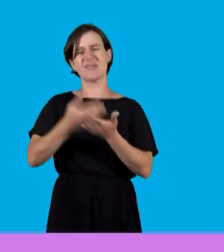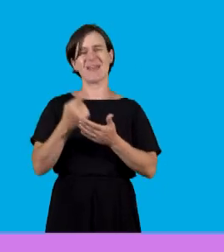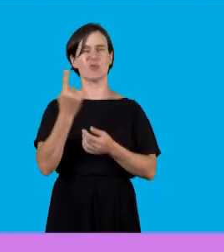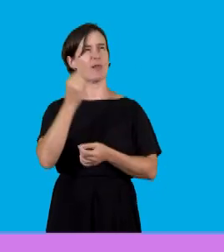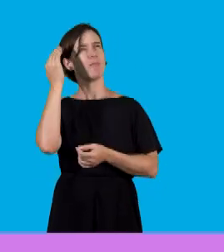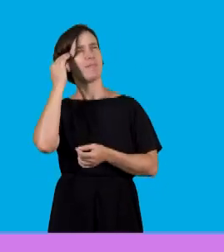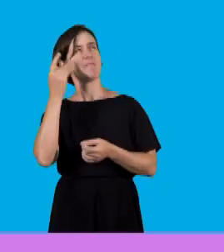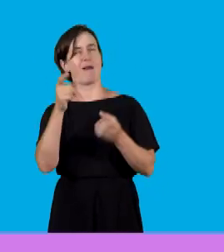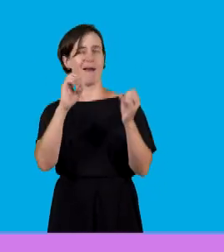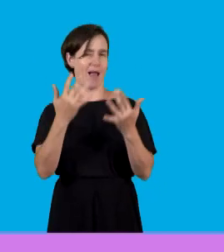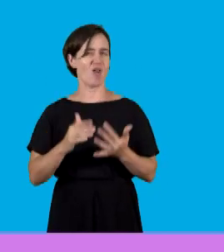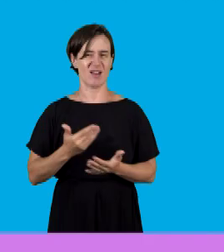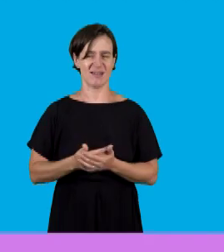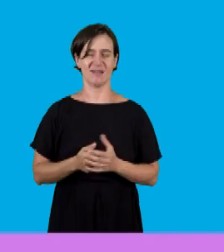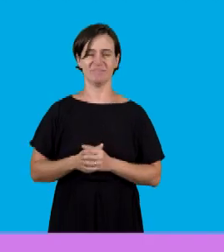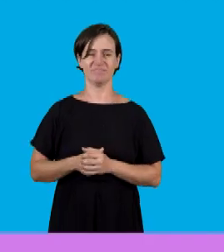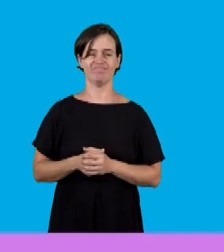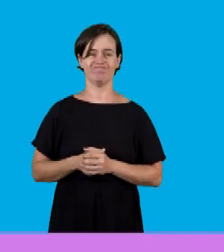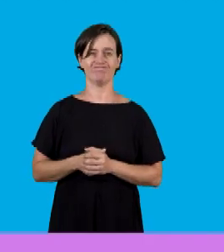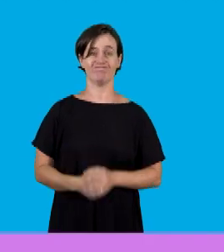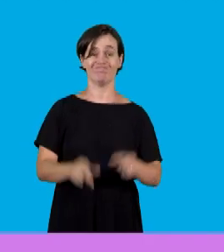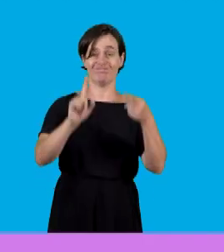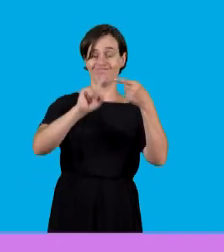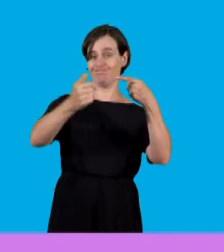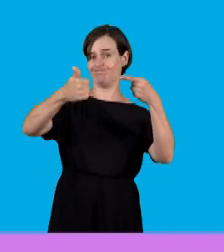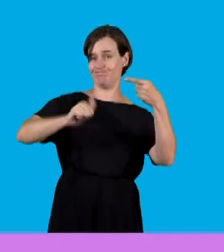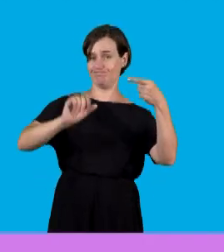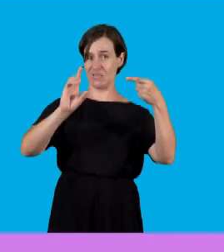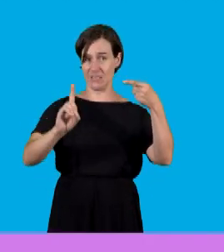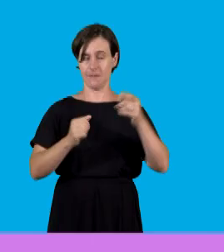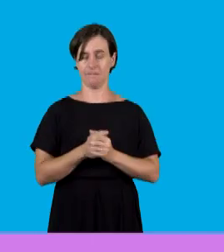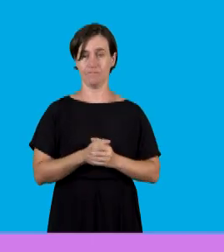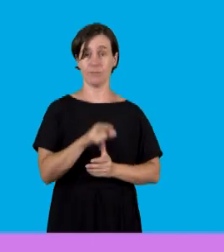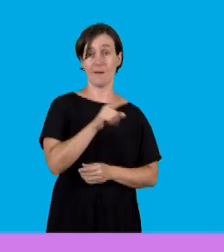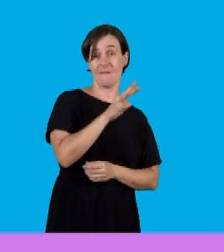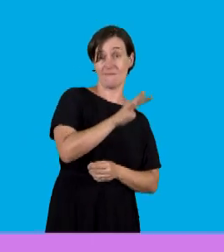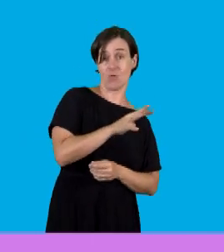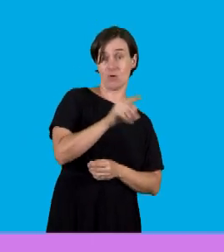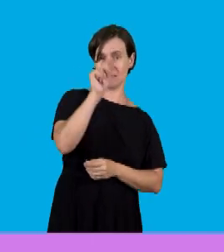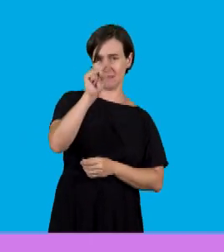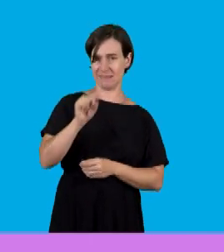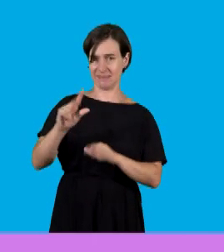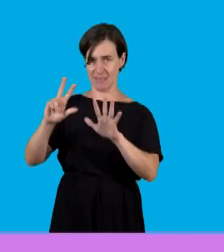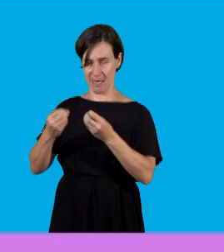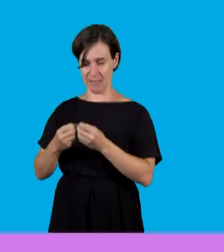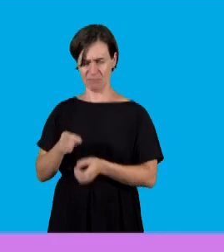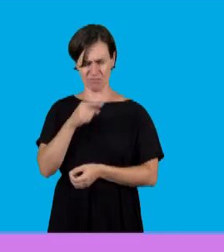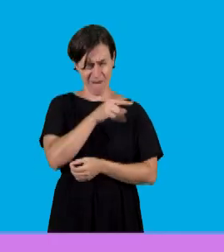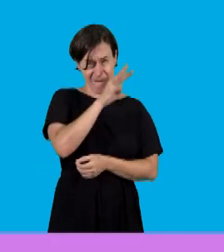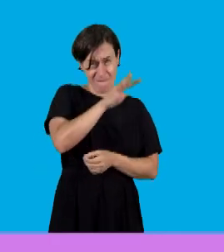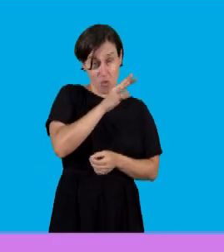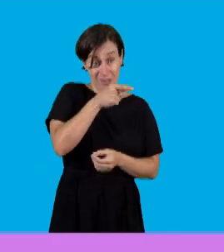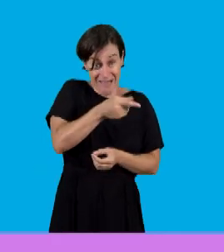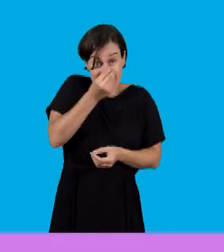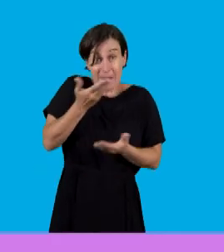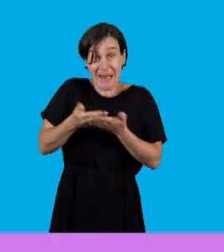don't need a calculator. Then we go to the next one, D, which is 14:18. Then we can check,